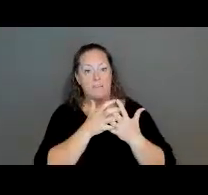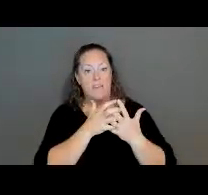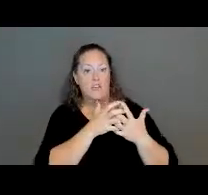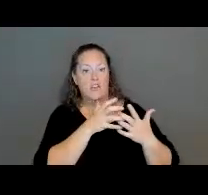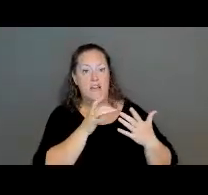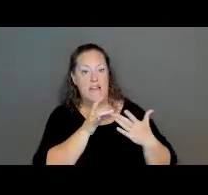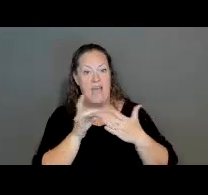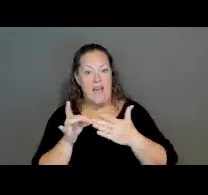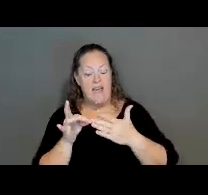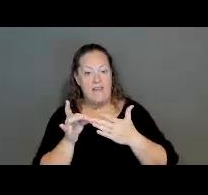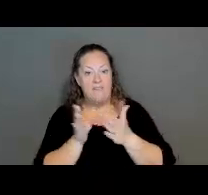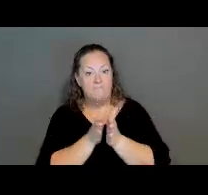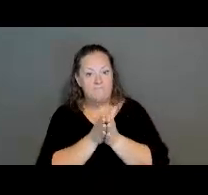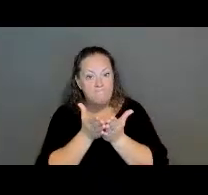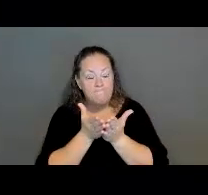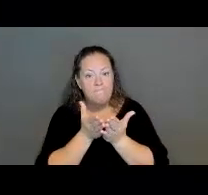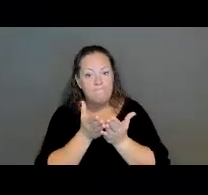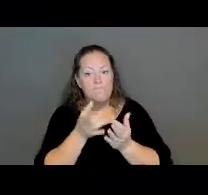It has